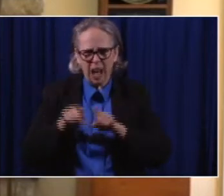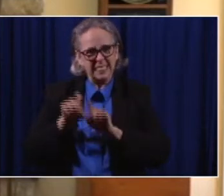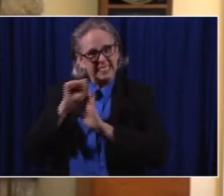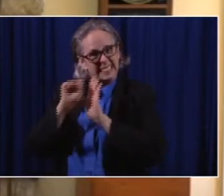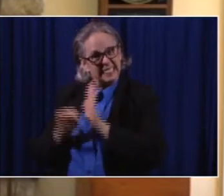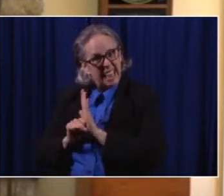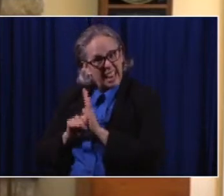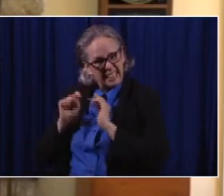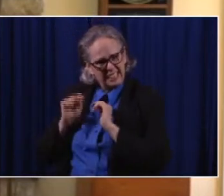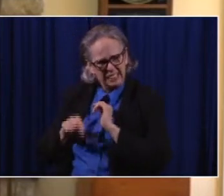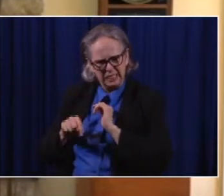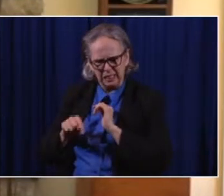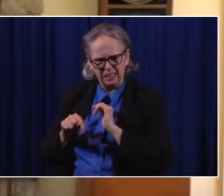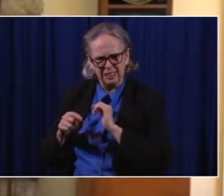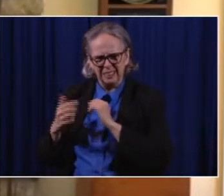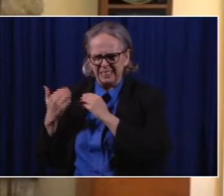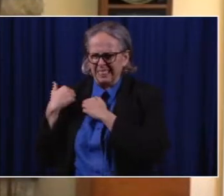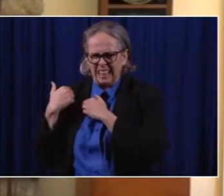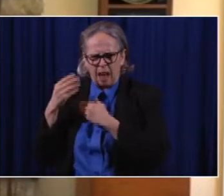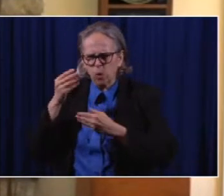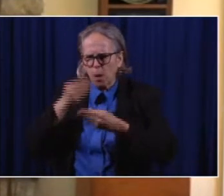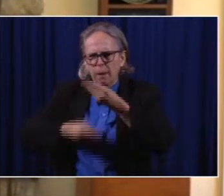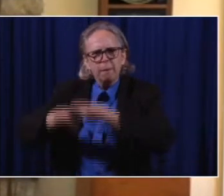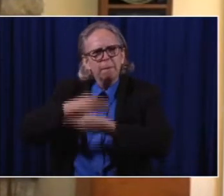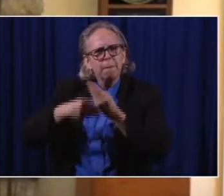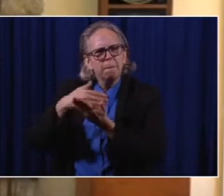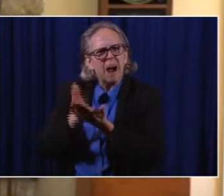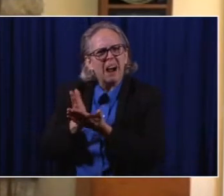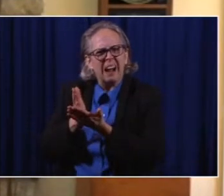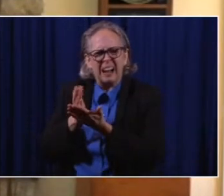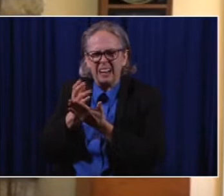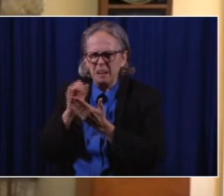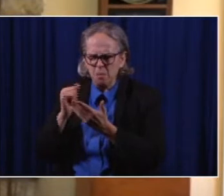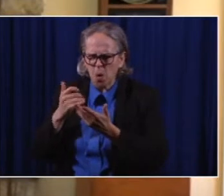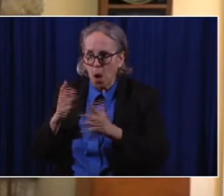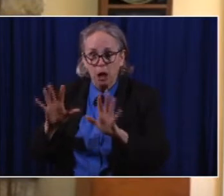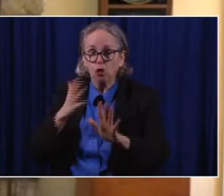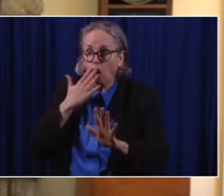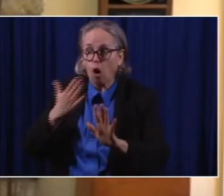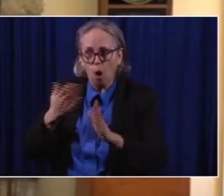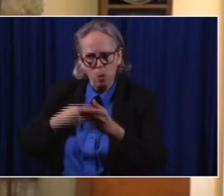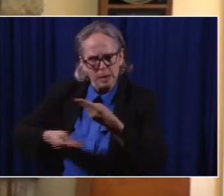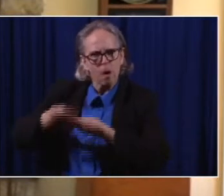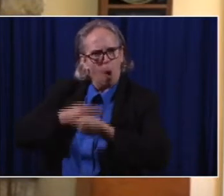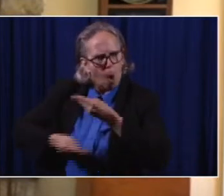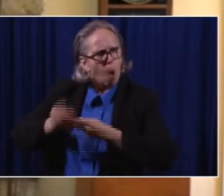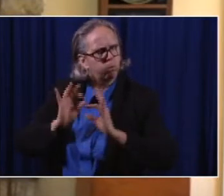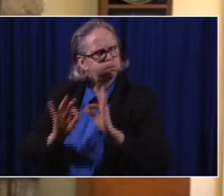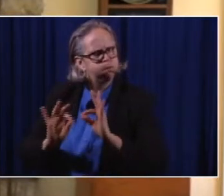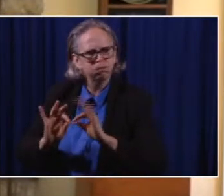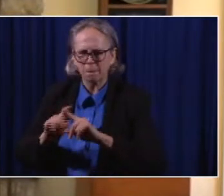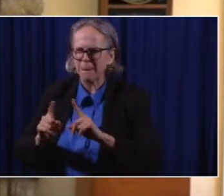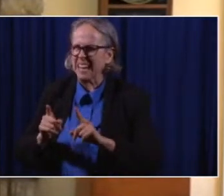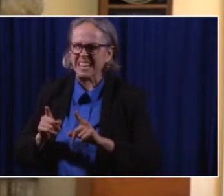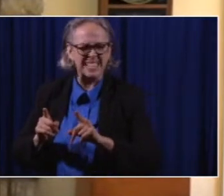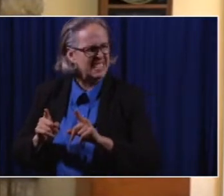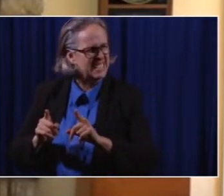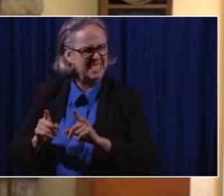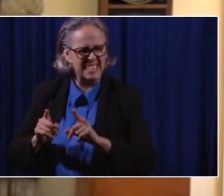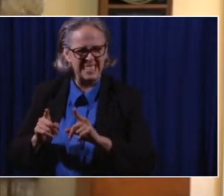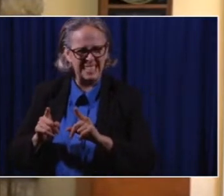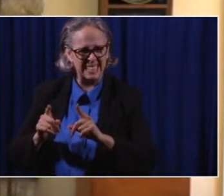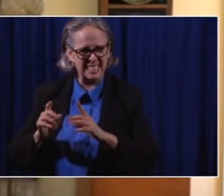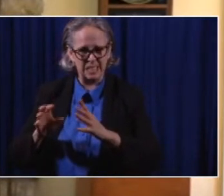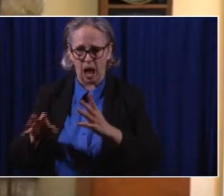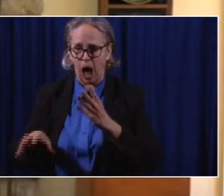our budget every year. That's a good thing. But, there's no extra money. There's no money to do